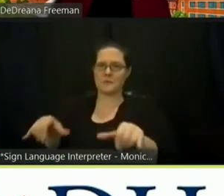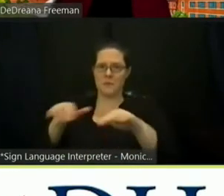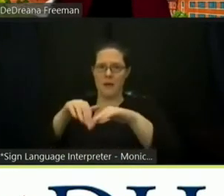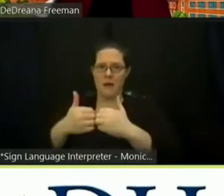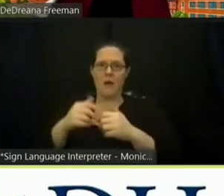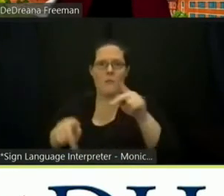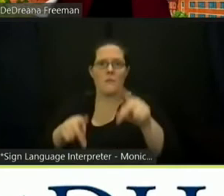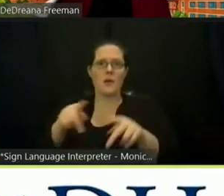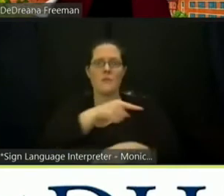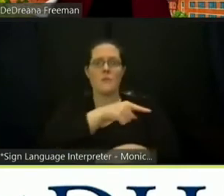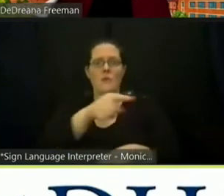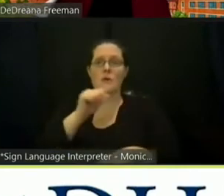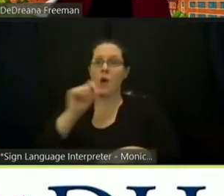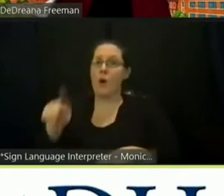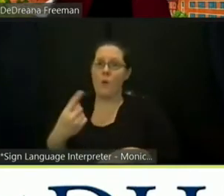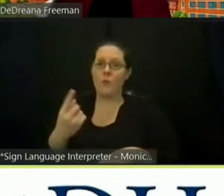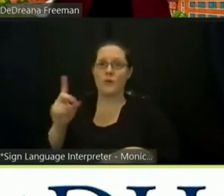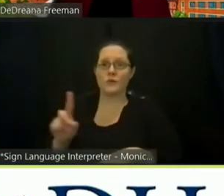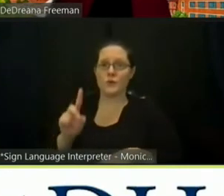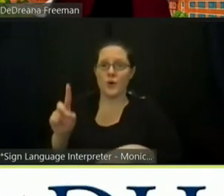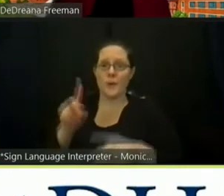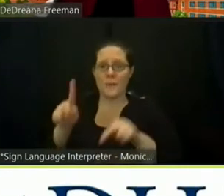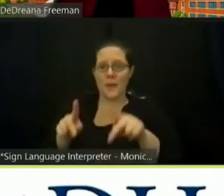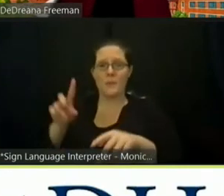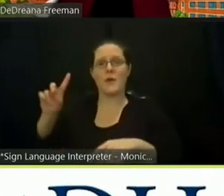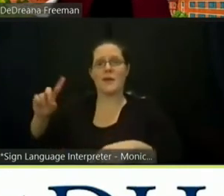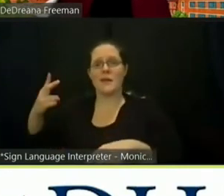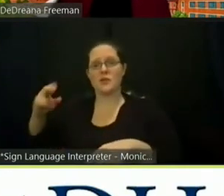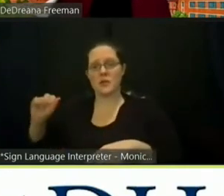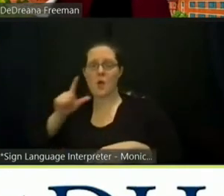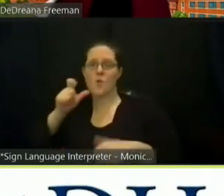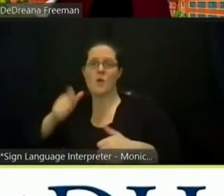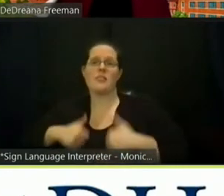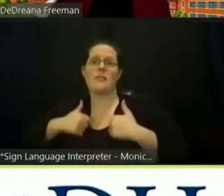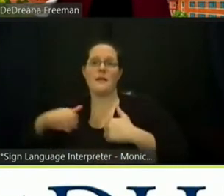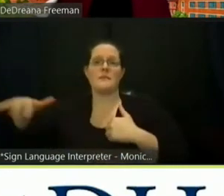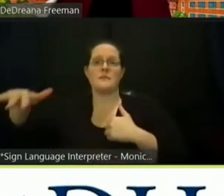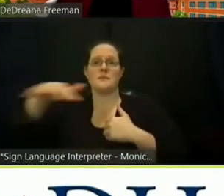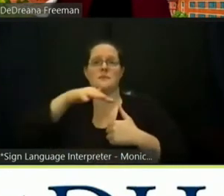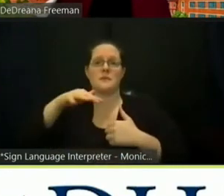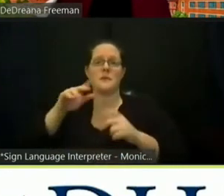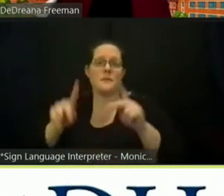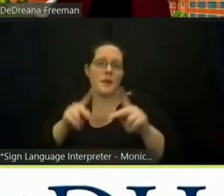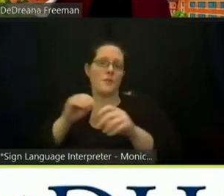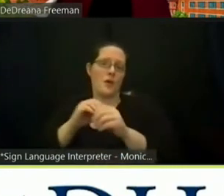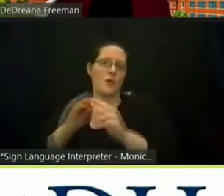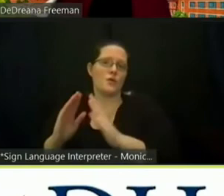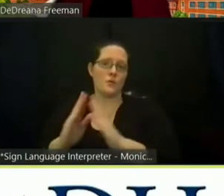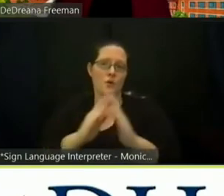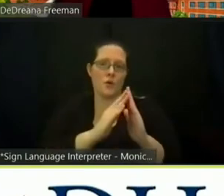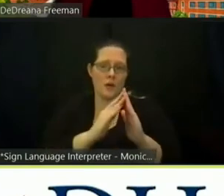DHA residents and Durham businesses, but those in the surrounding community.